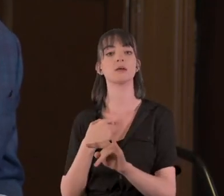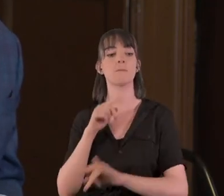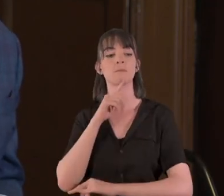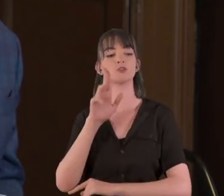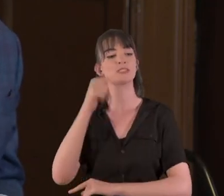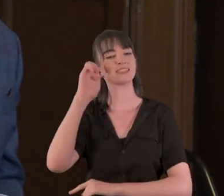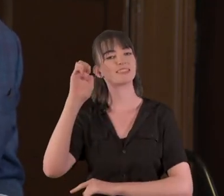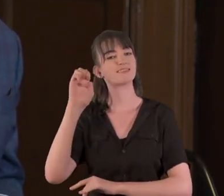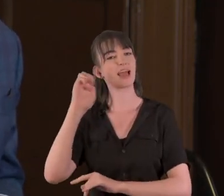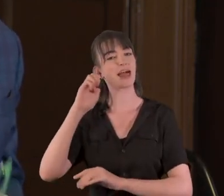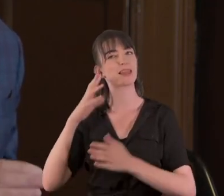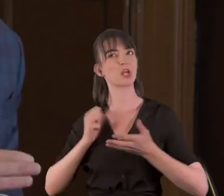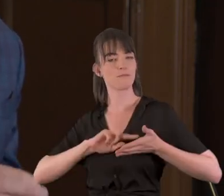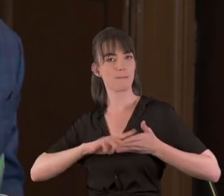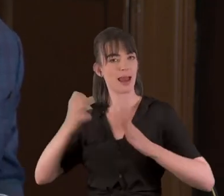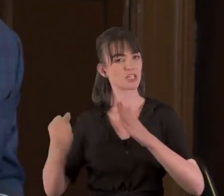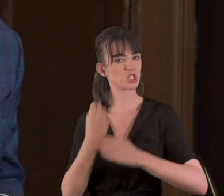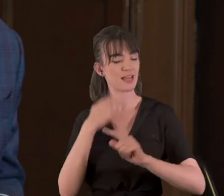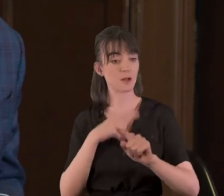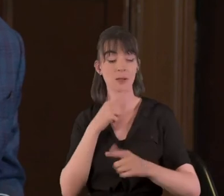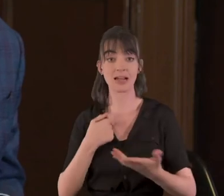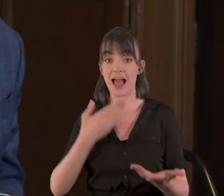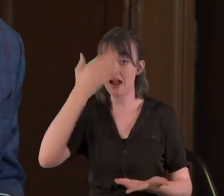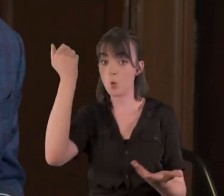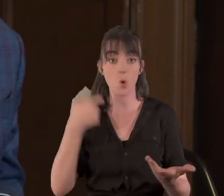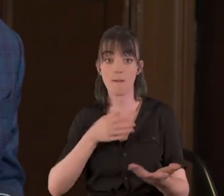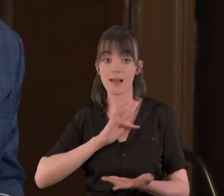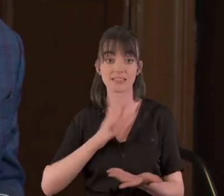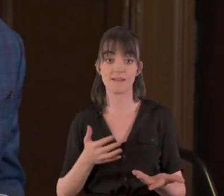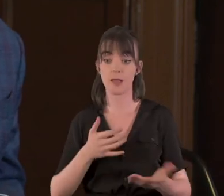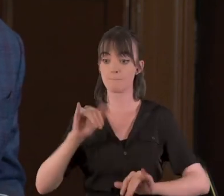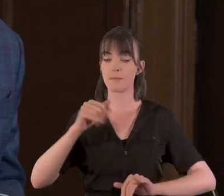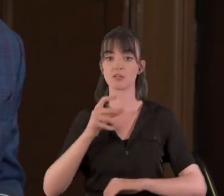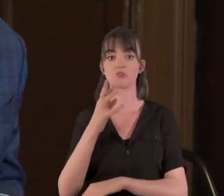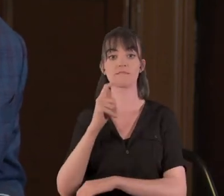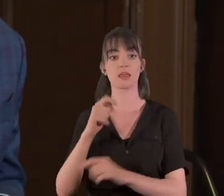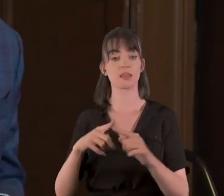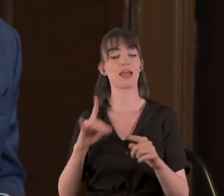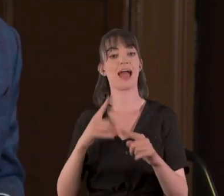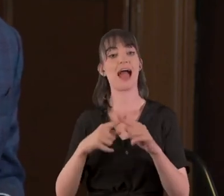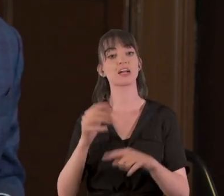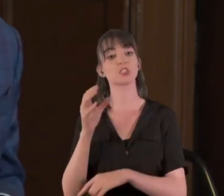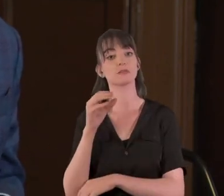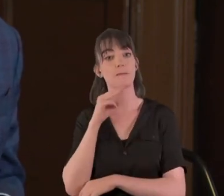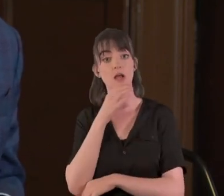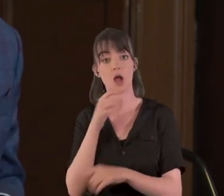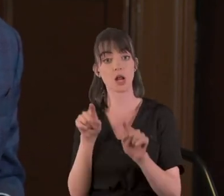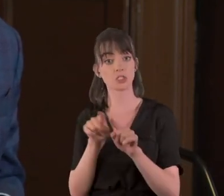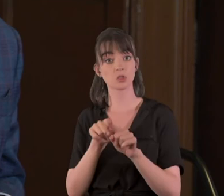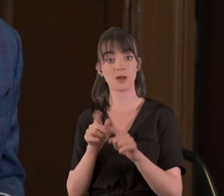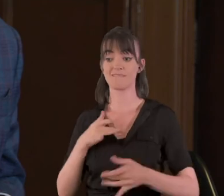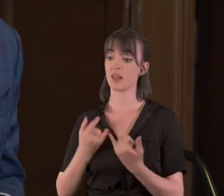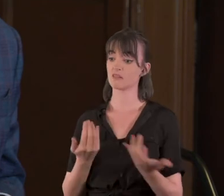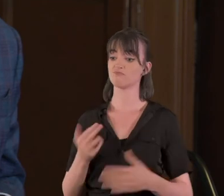quite successful. But I don't know. I mean, maybe, you know, it suited Griffith and Collins as well to be alone in the room because